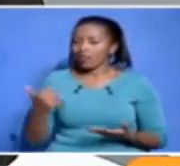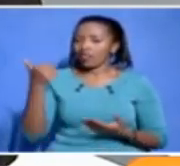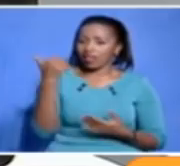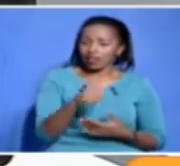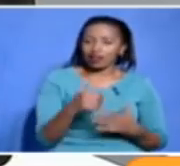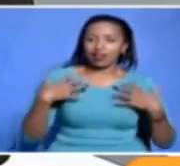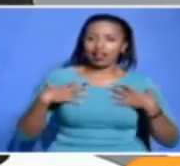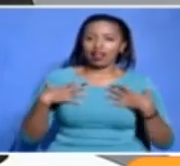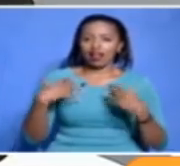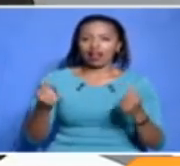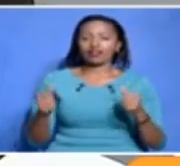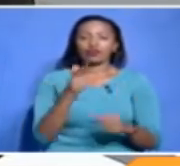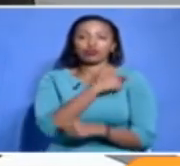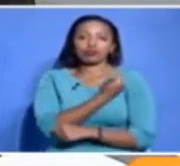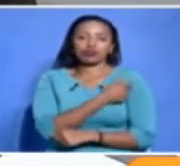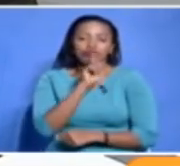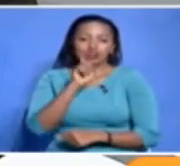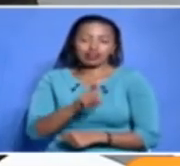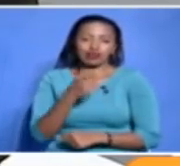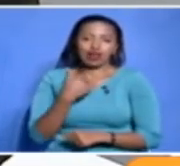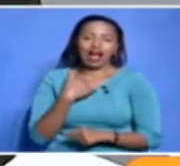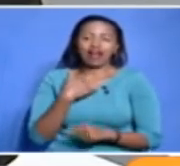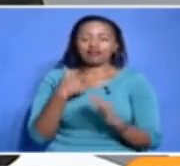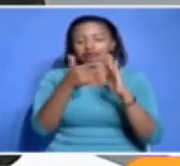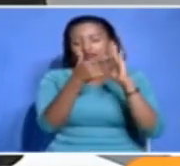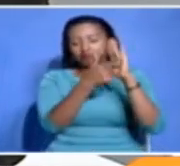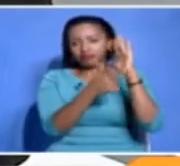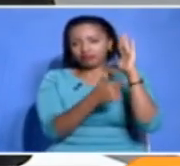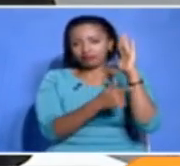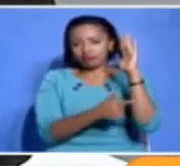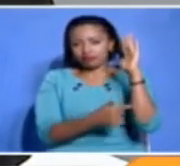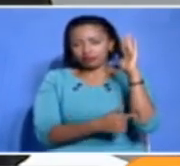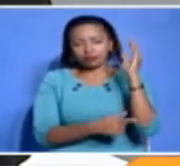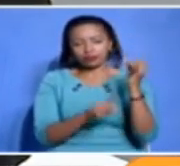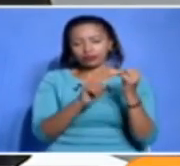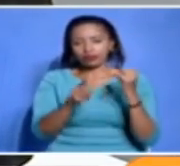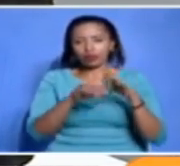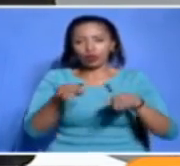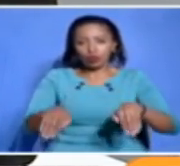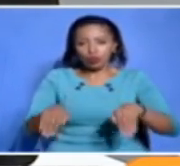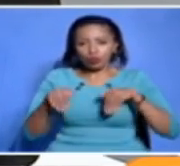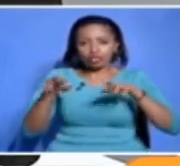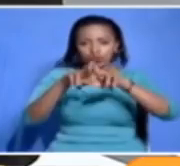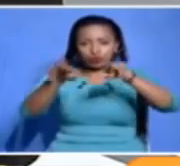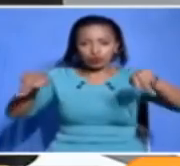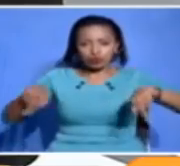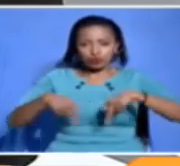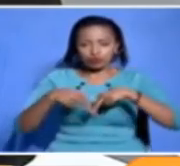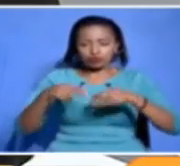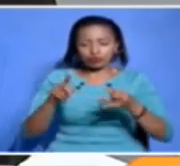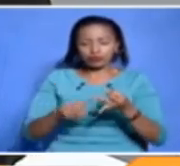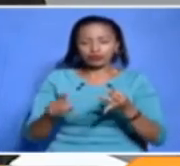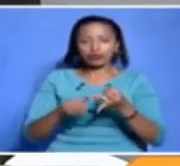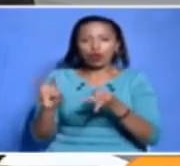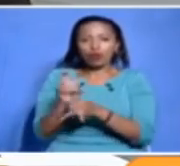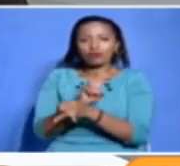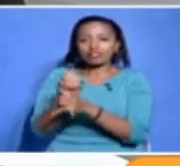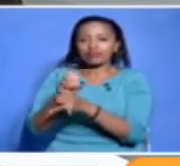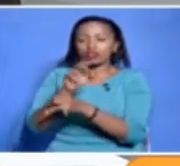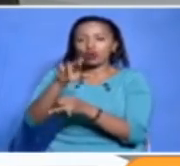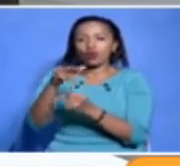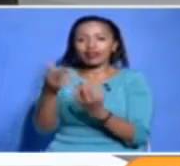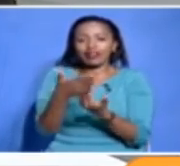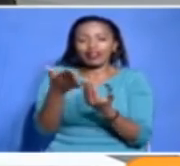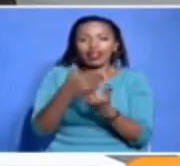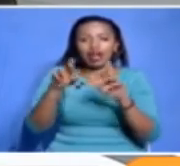have a number of key areas. It's supposed to have a waiting room. It is also supposed to have an observation or treatment room.